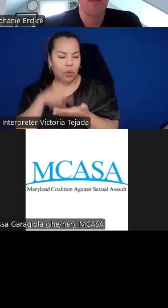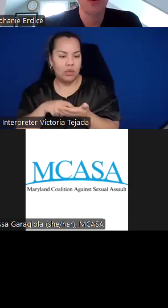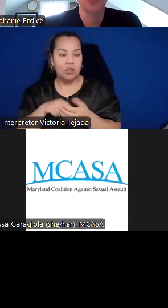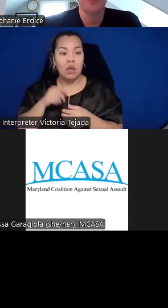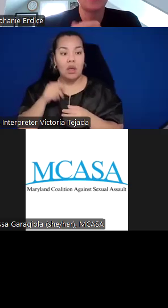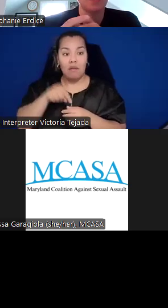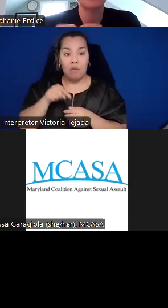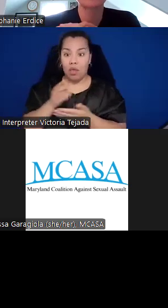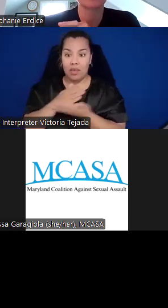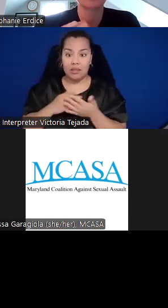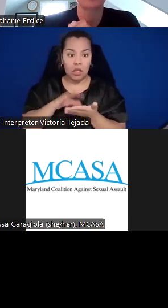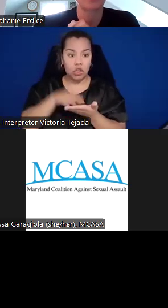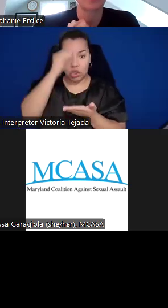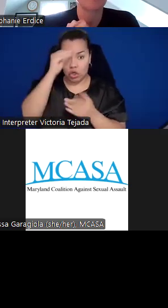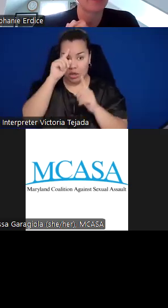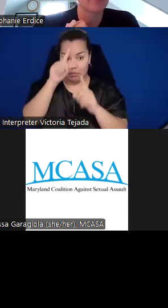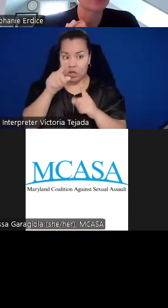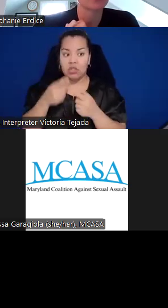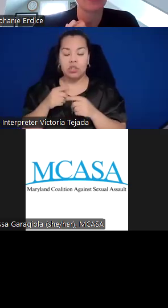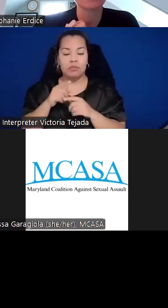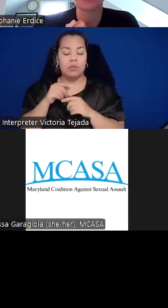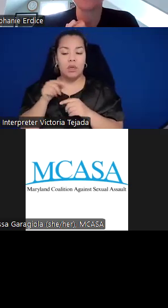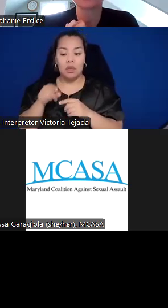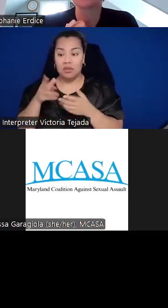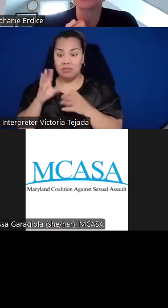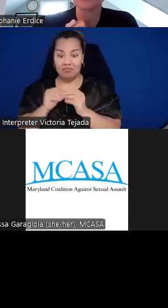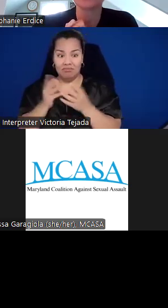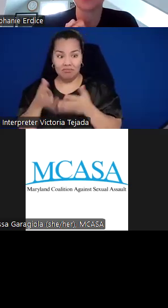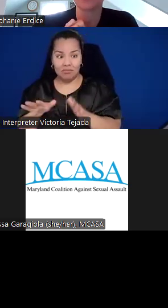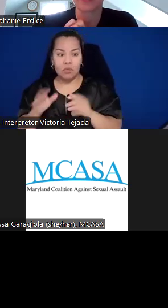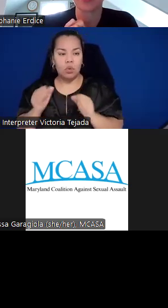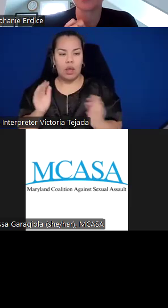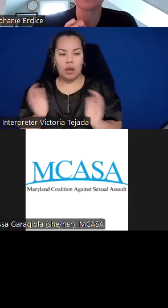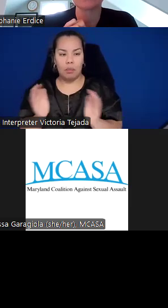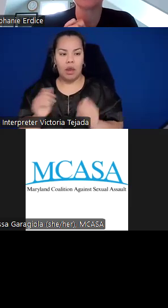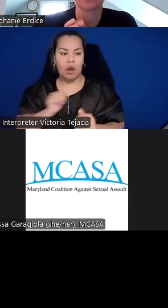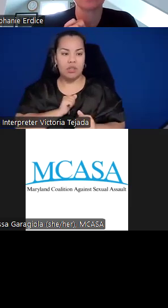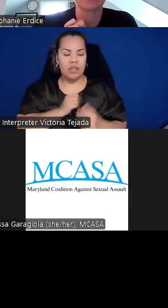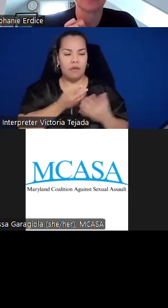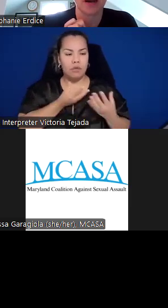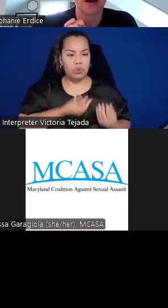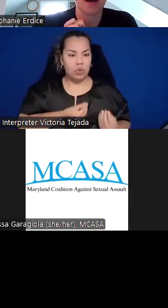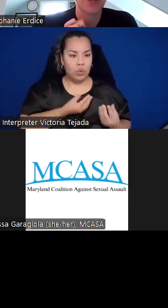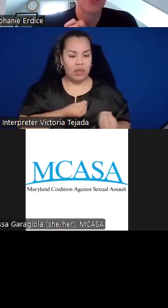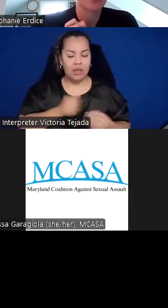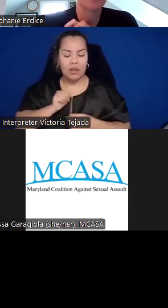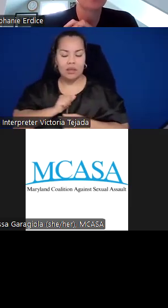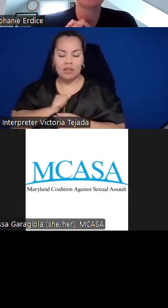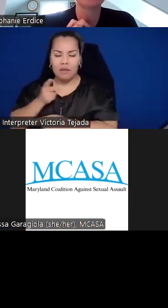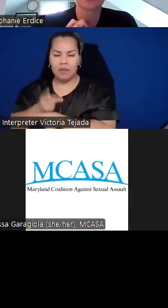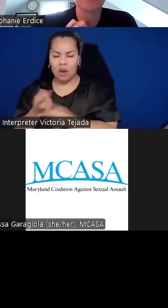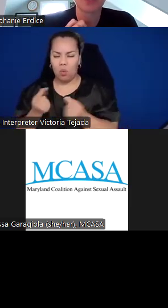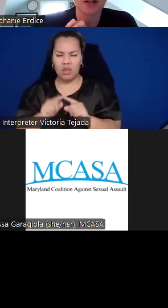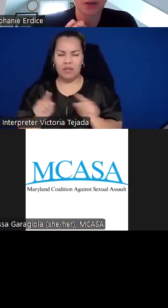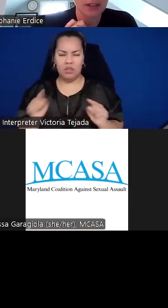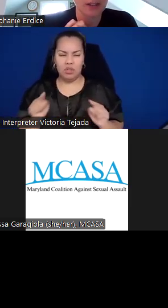section, at the end of the session, you'll be able to compare and contrast self-soothing and self-care. What are the differences there? You'll be